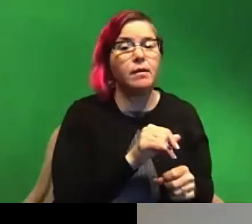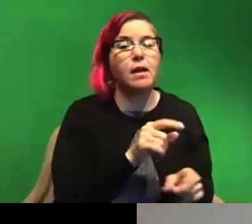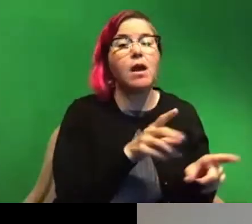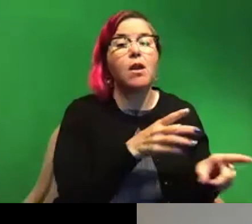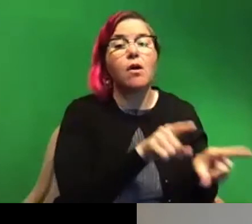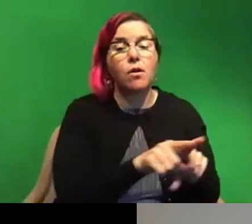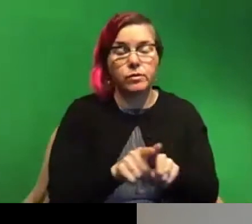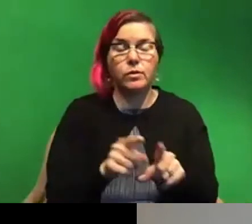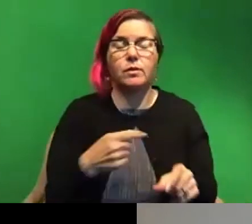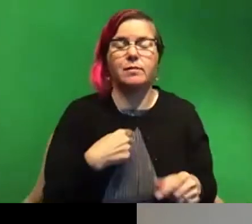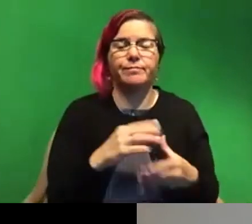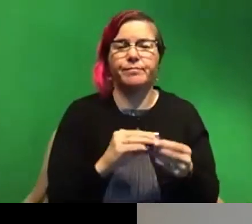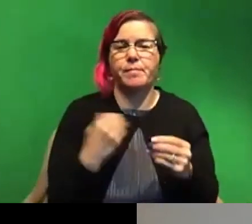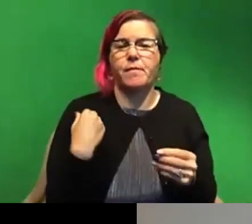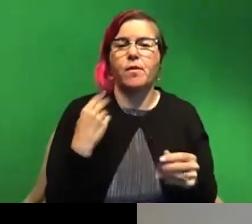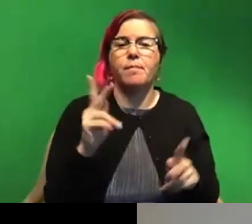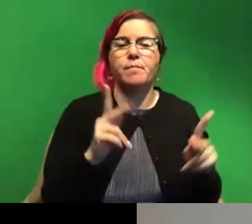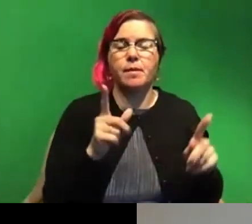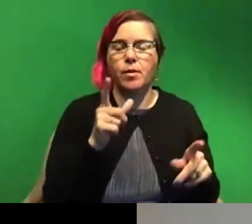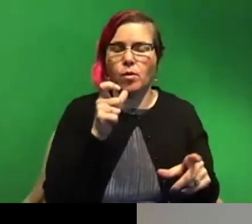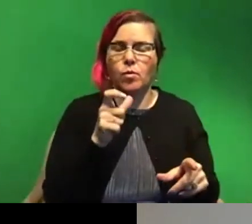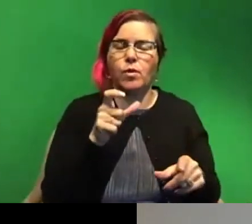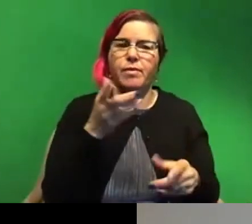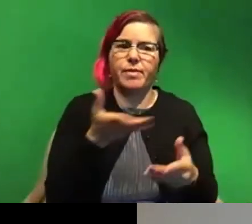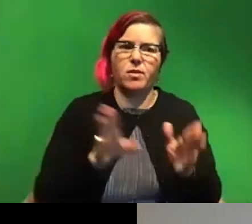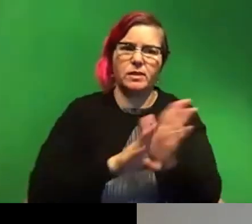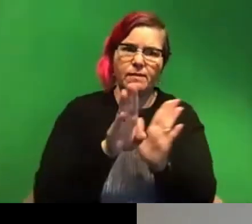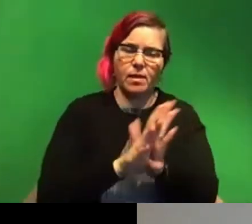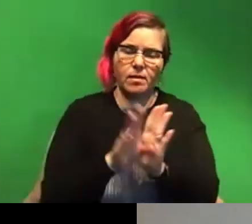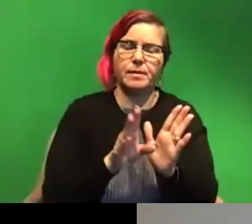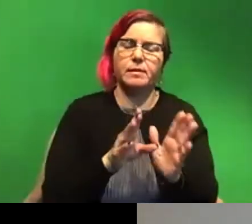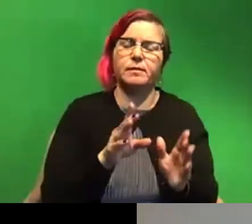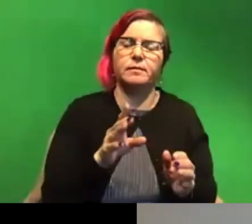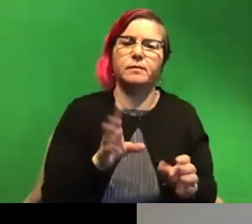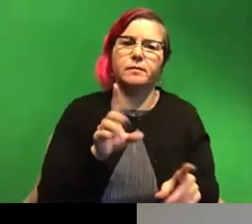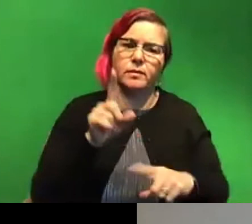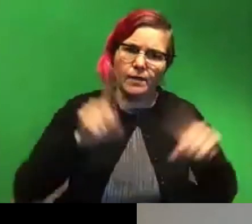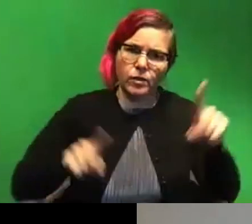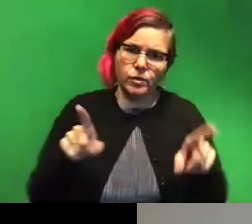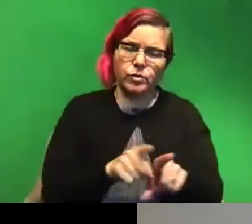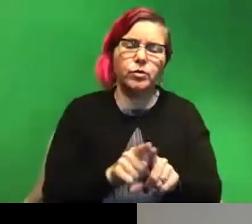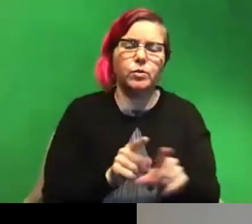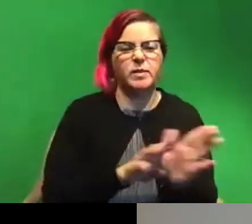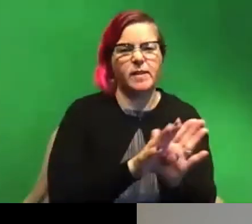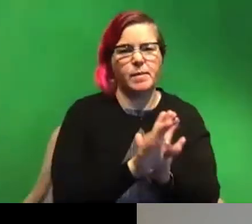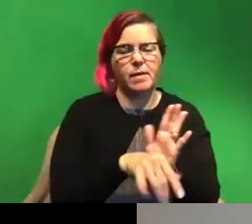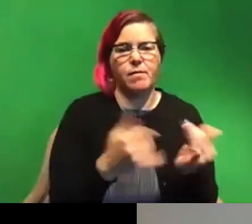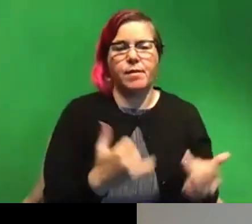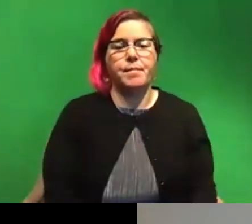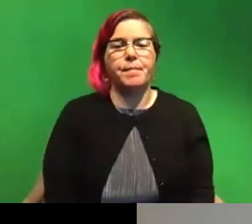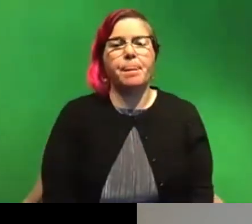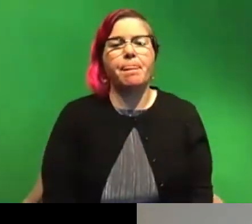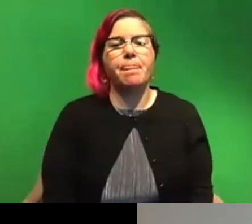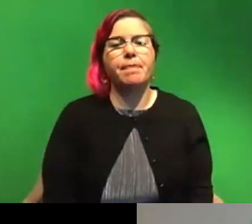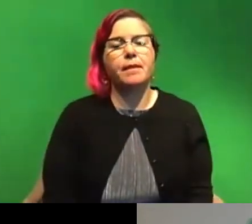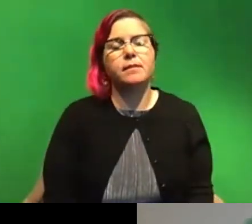do, like what I was saying, the people who are in the room when those AI technologies are being developed. And so that's something that we're looking at developing right now. It's more of kind of like a